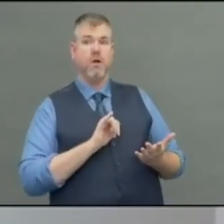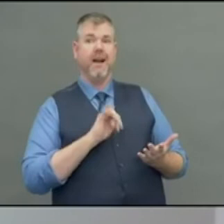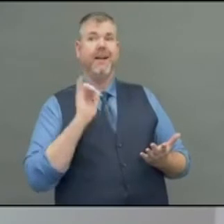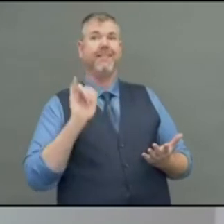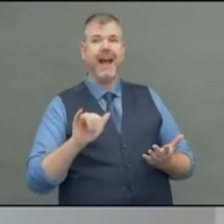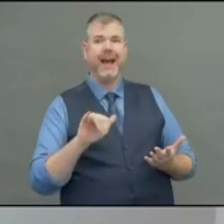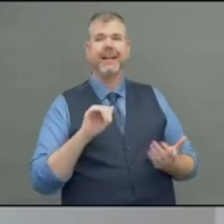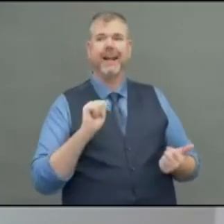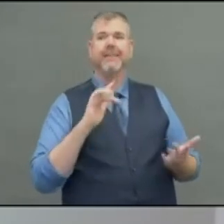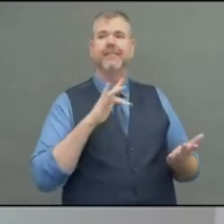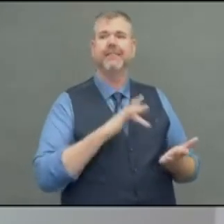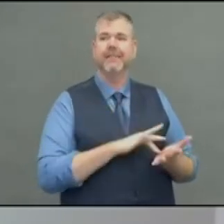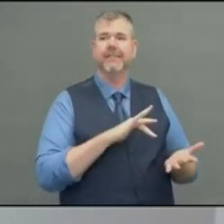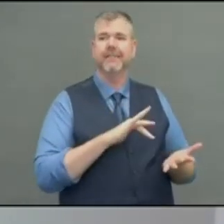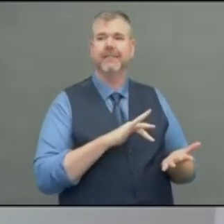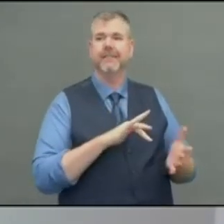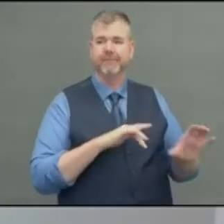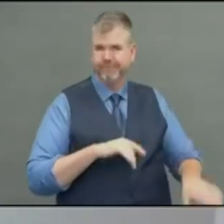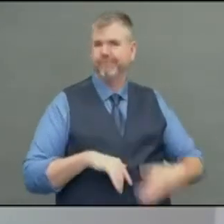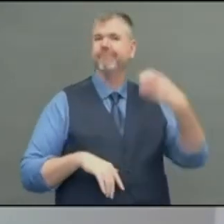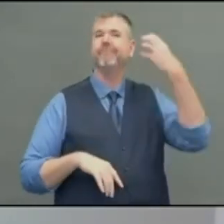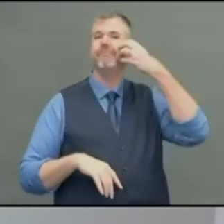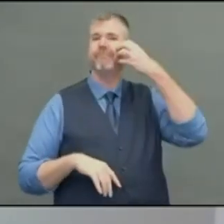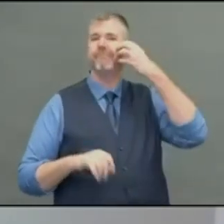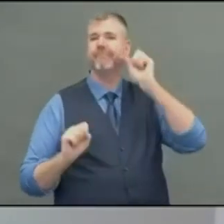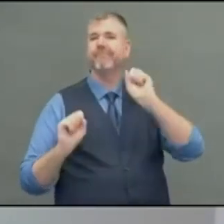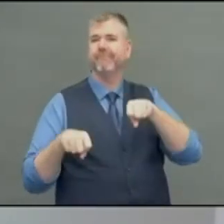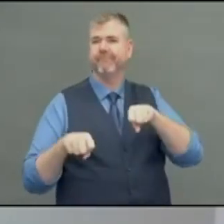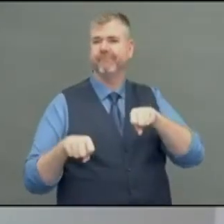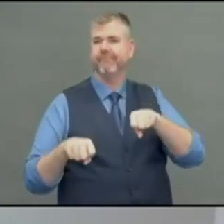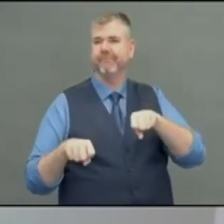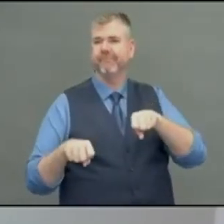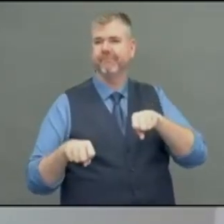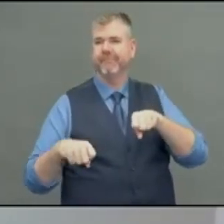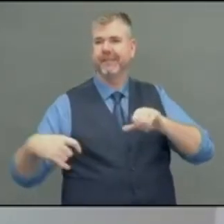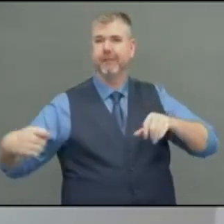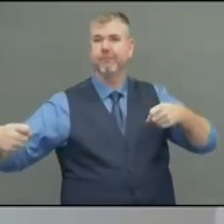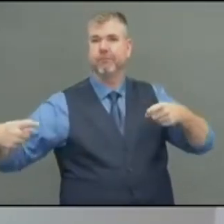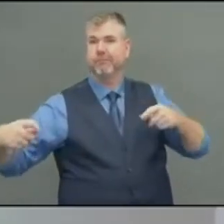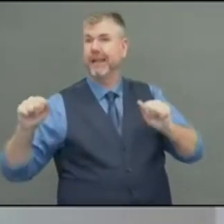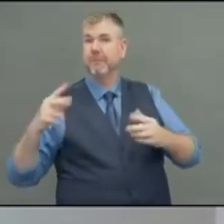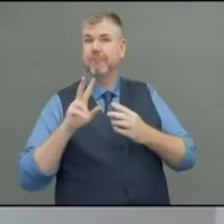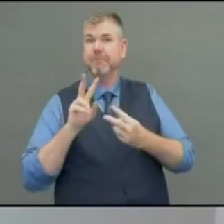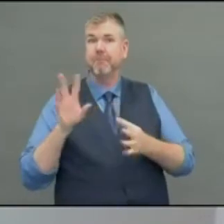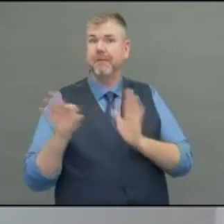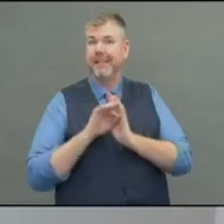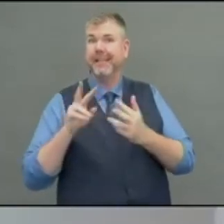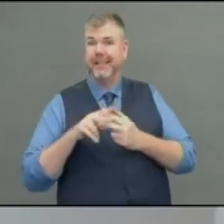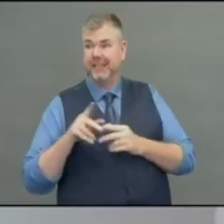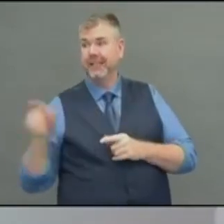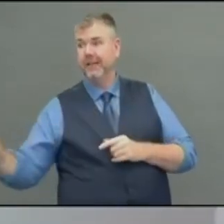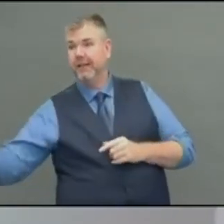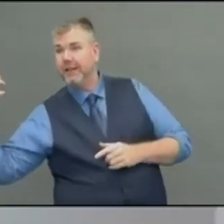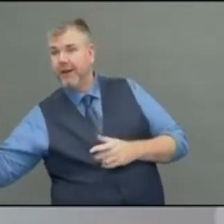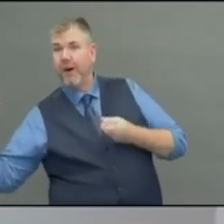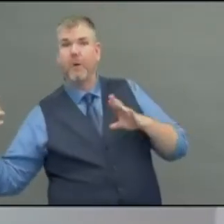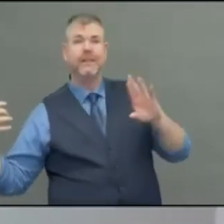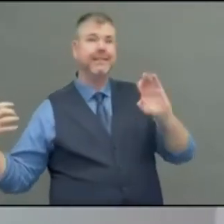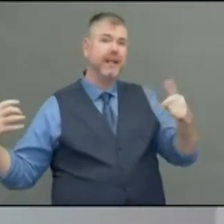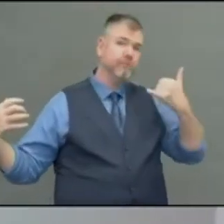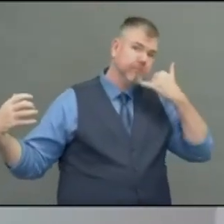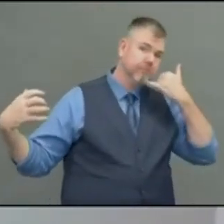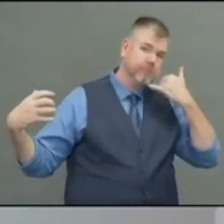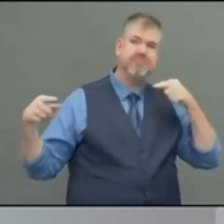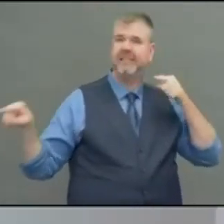ring when you're calling her on her cell phone. She can choose which one she picks up from, her cell phone or this one. And